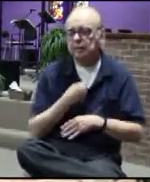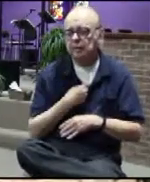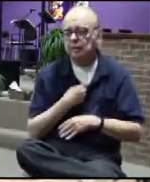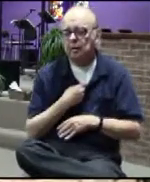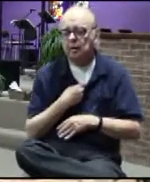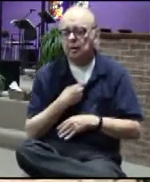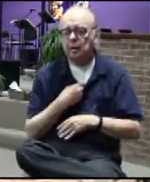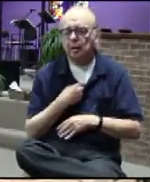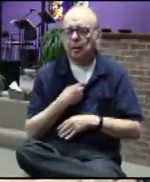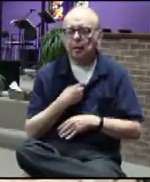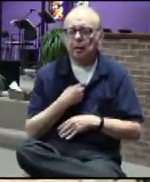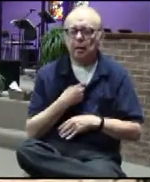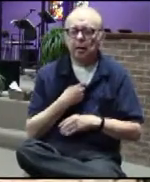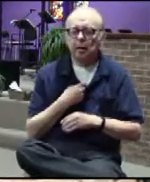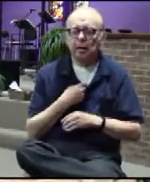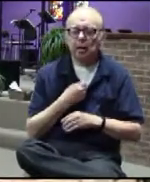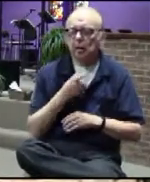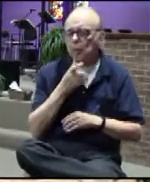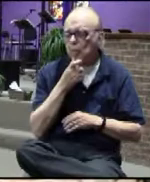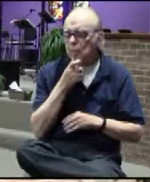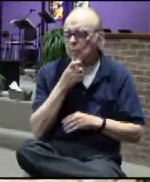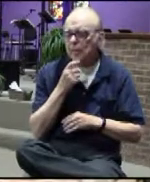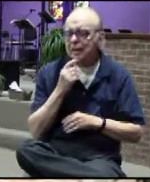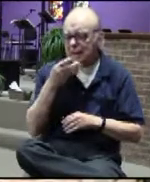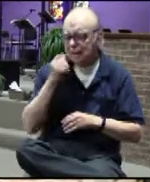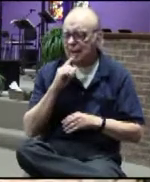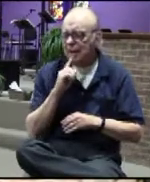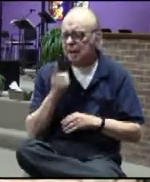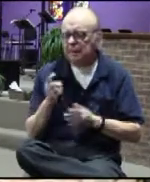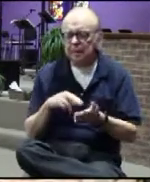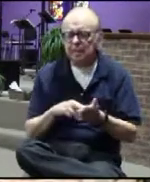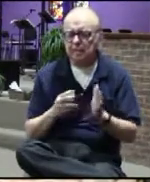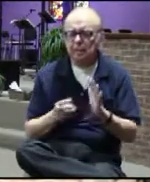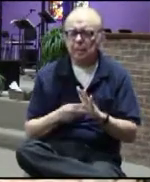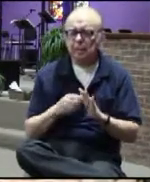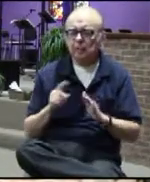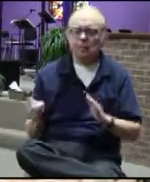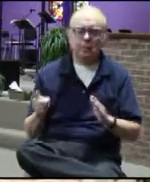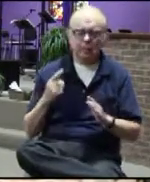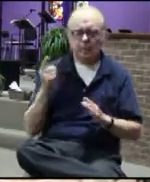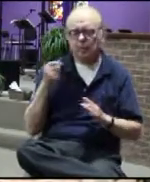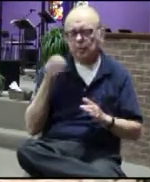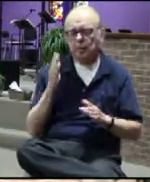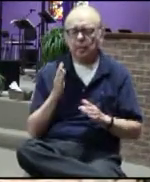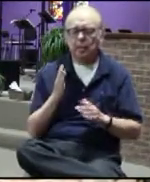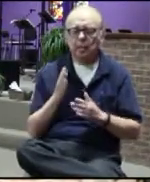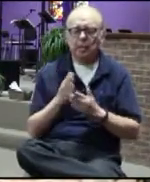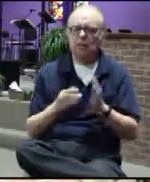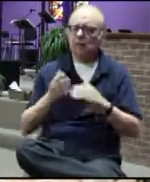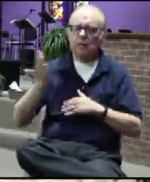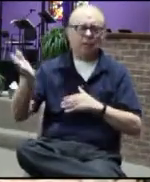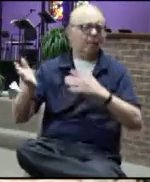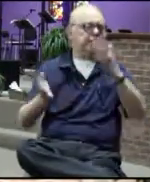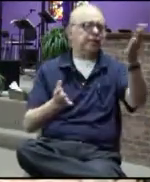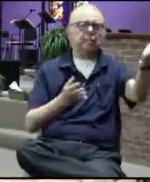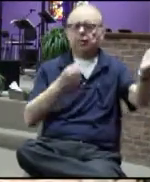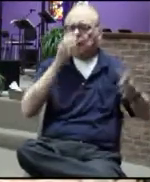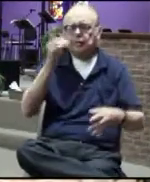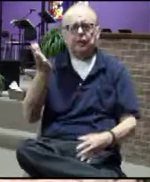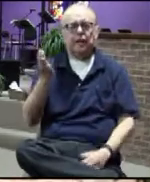of who God is. For them, they just thought God was somewhere way out yonder.